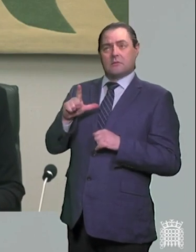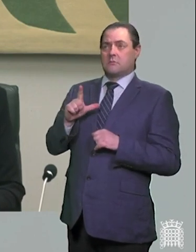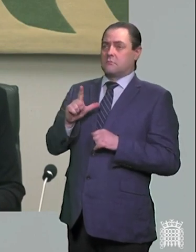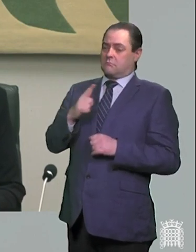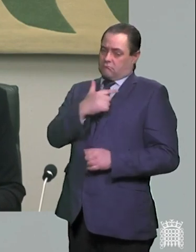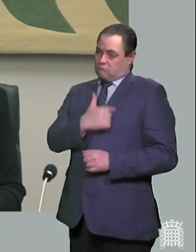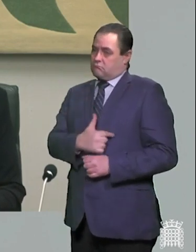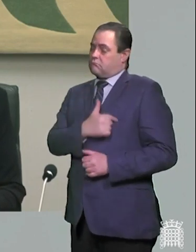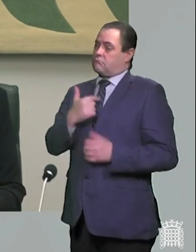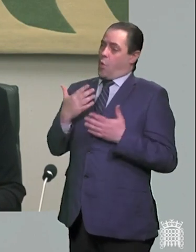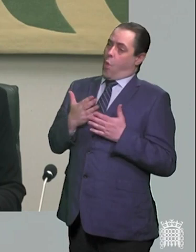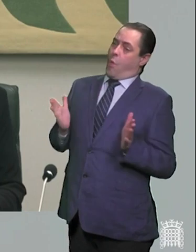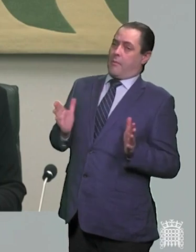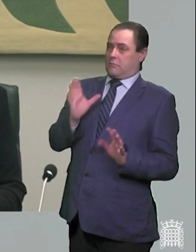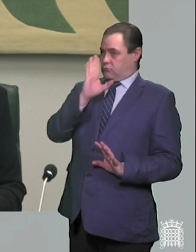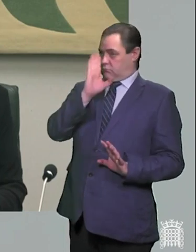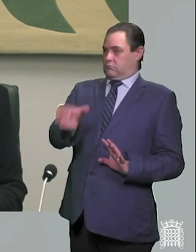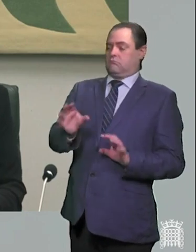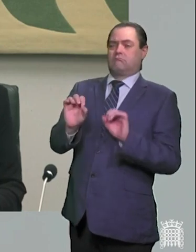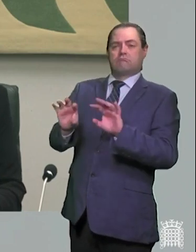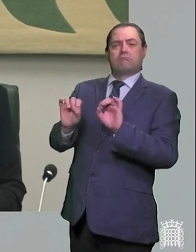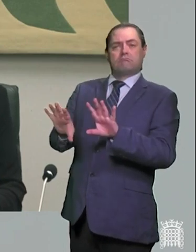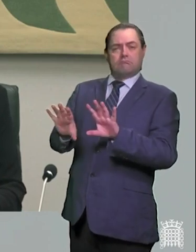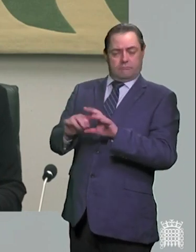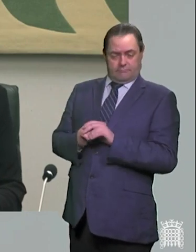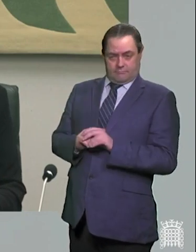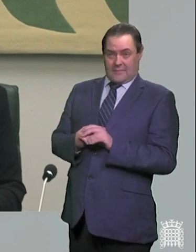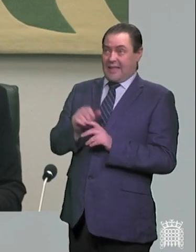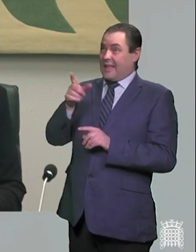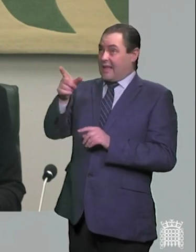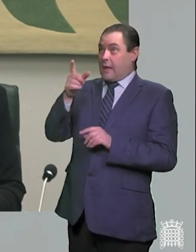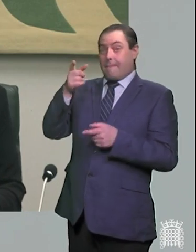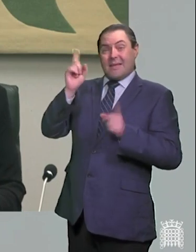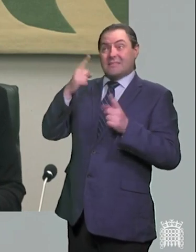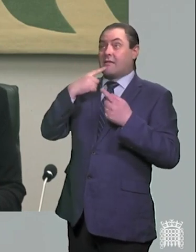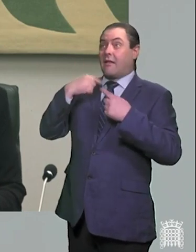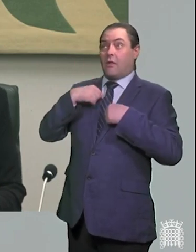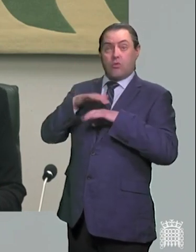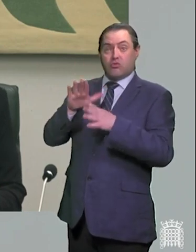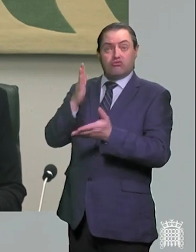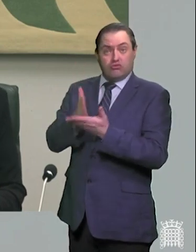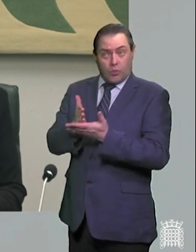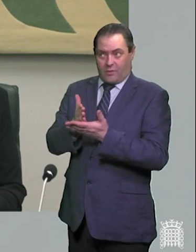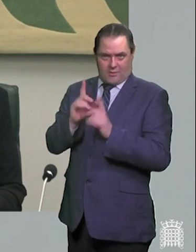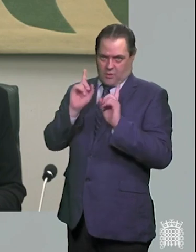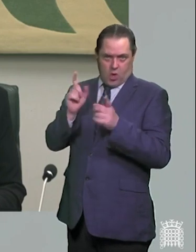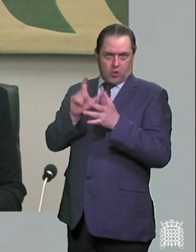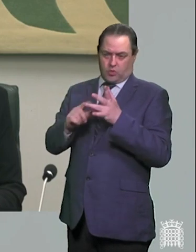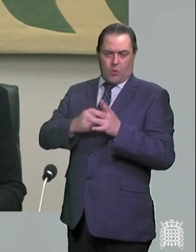and transparency. If what ministers tell us is not the truth, we can't do our